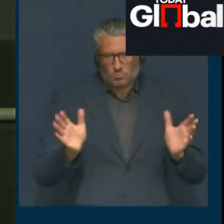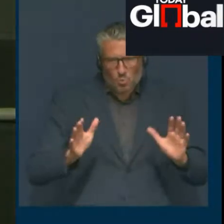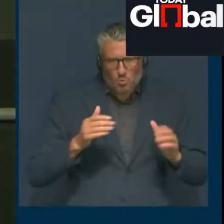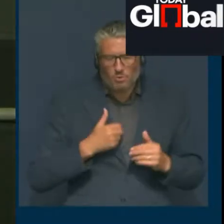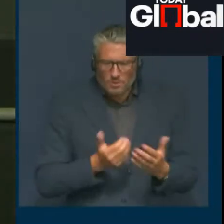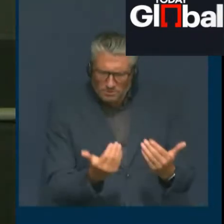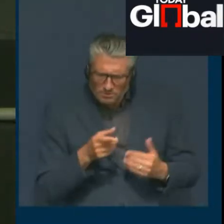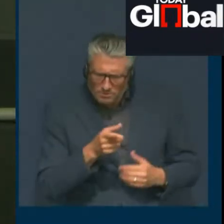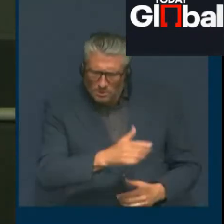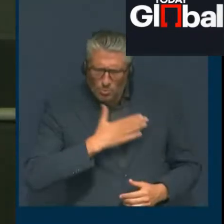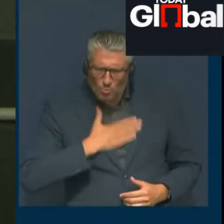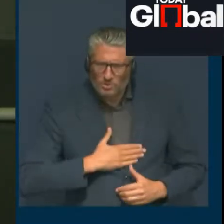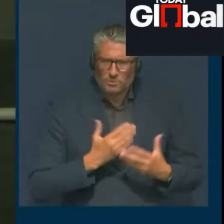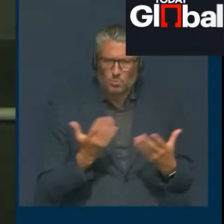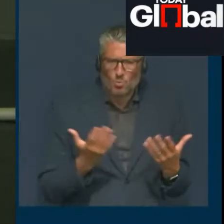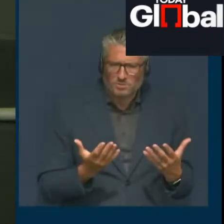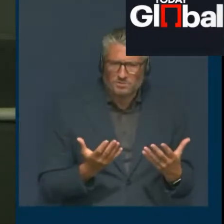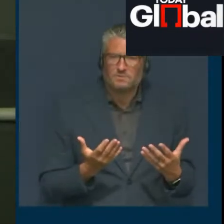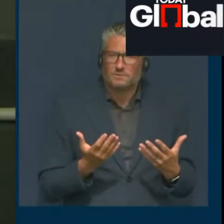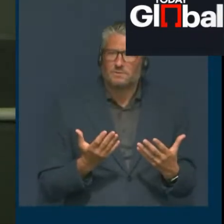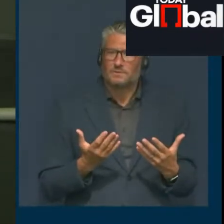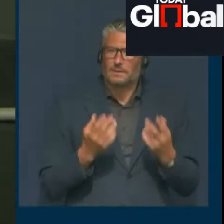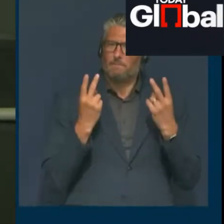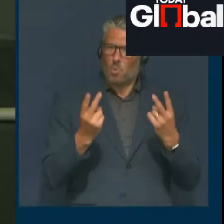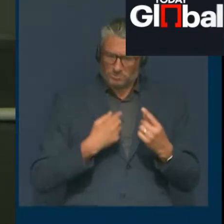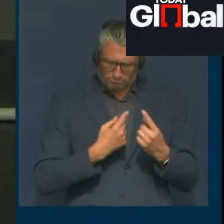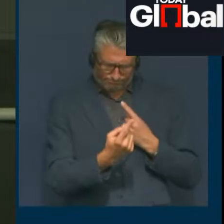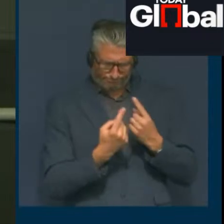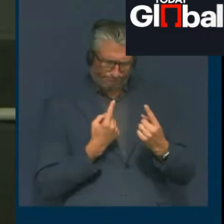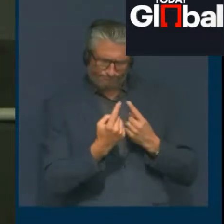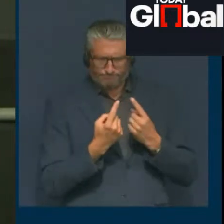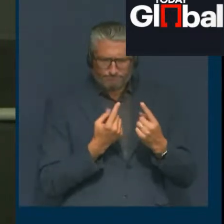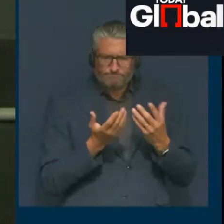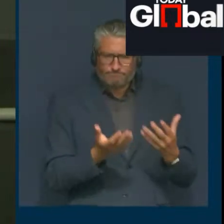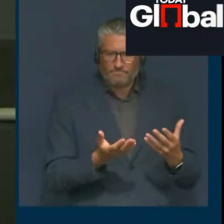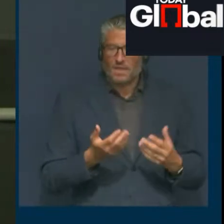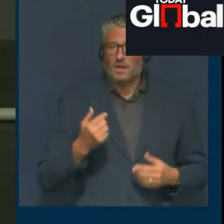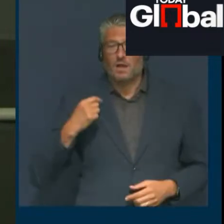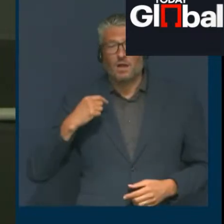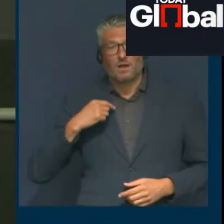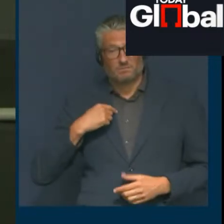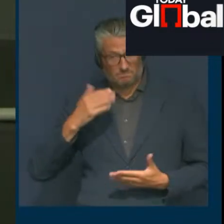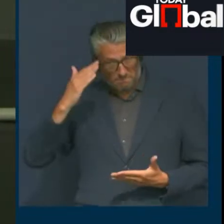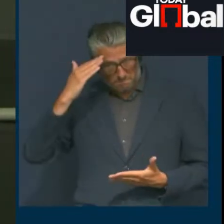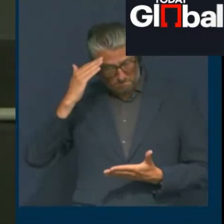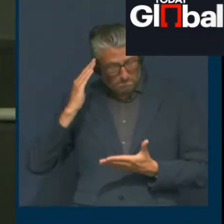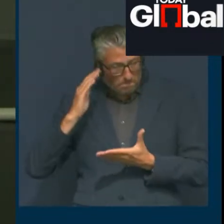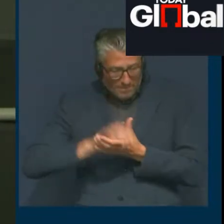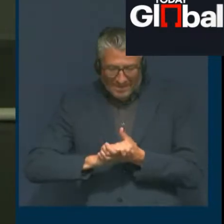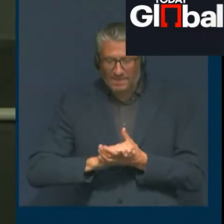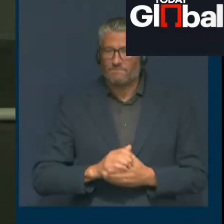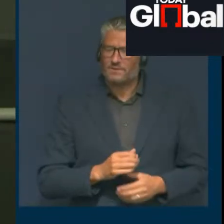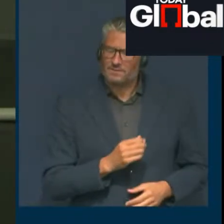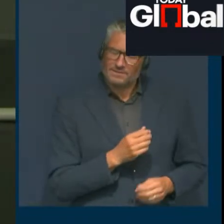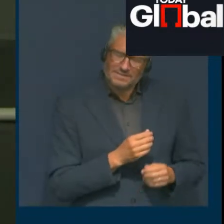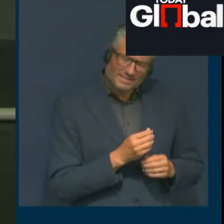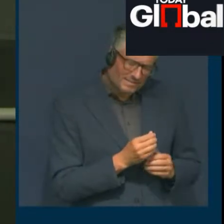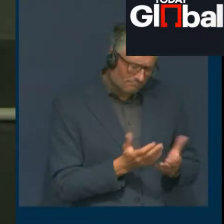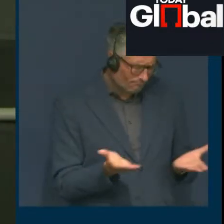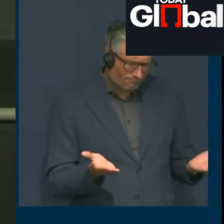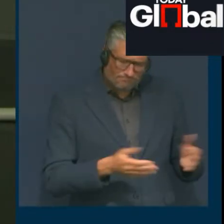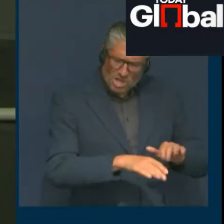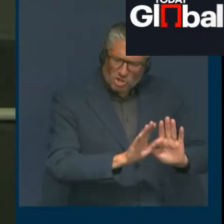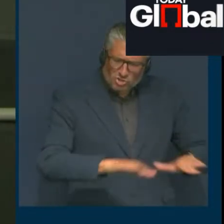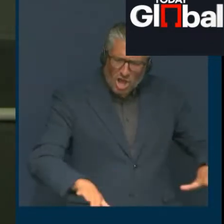active in the decisions that affect them. We believe that each child with a disability would dream without limits, for